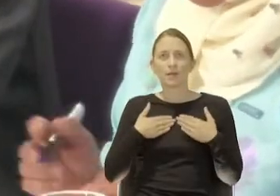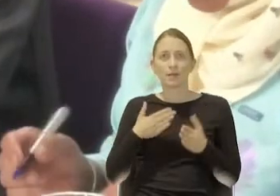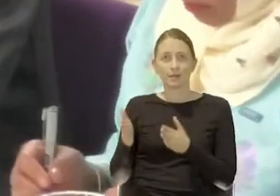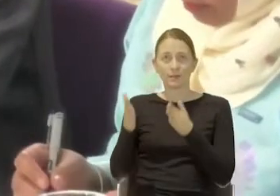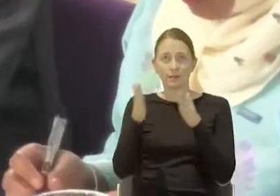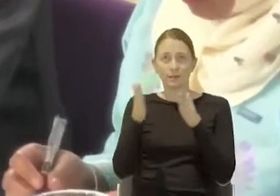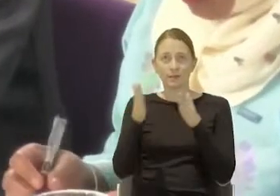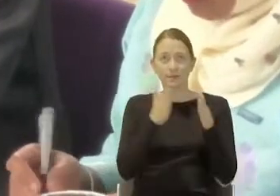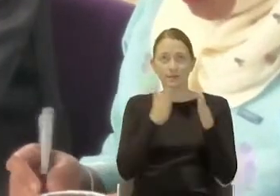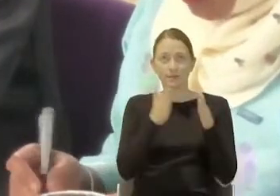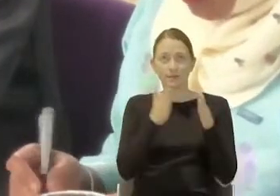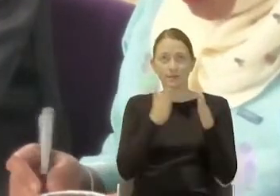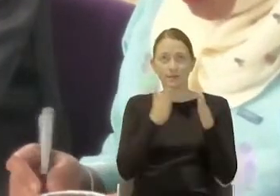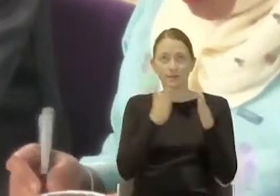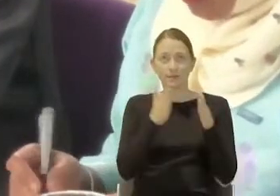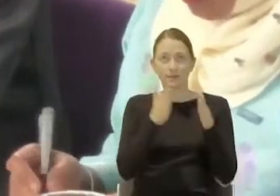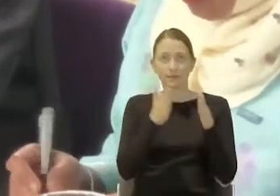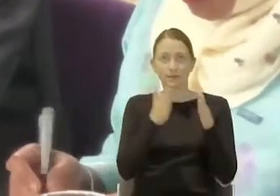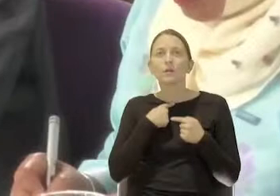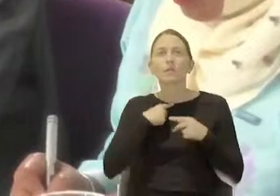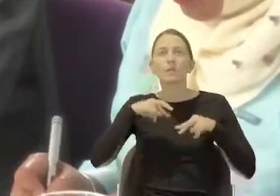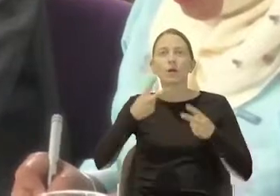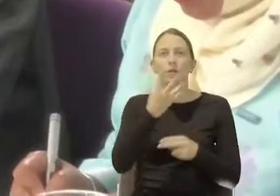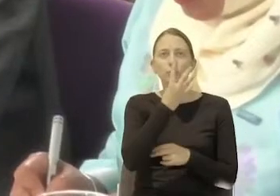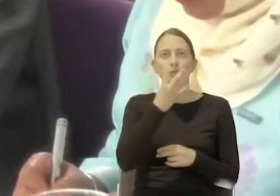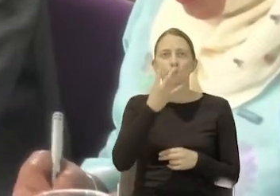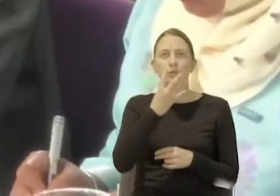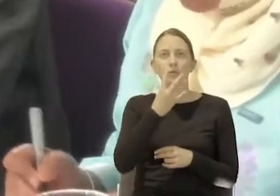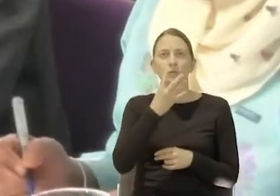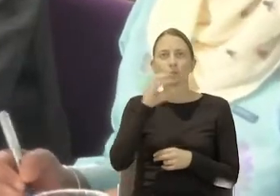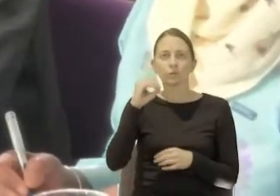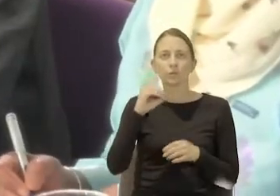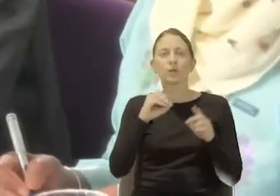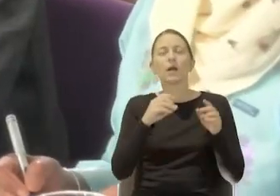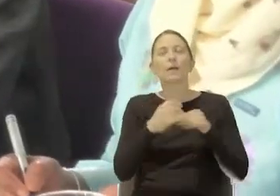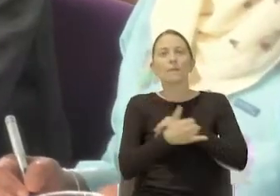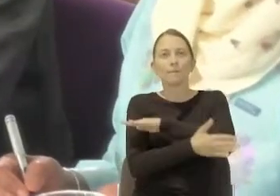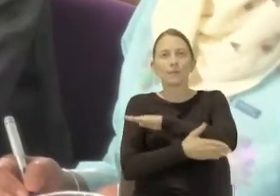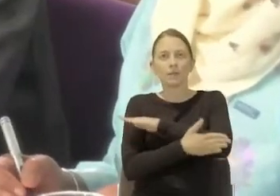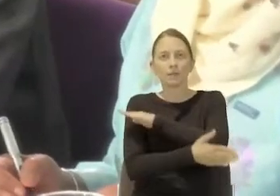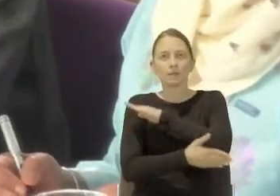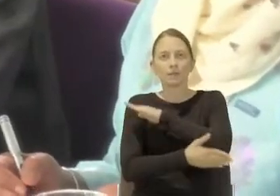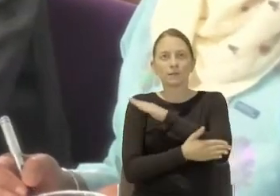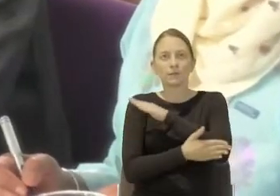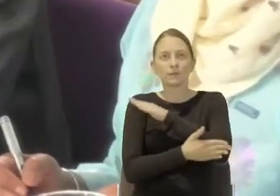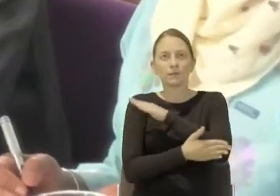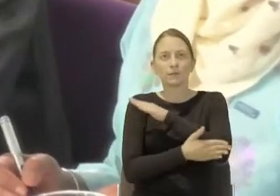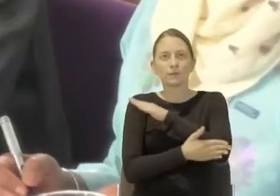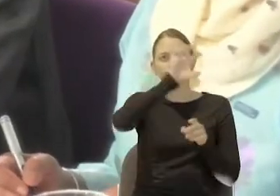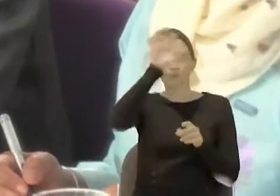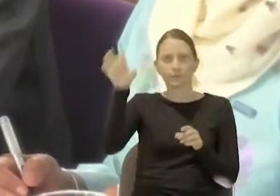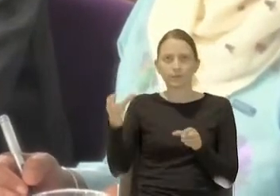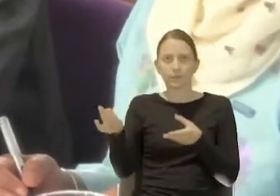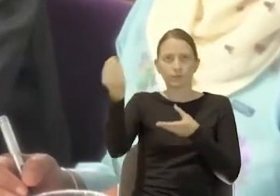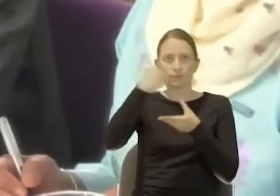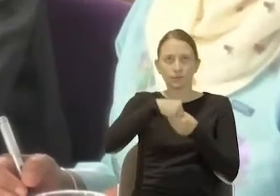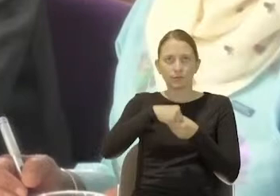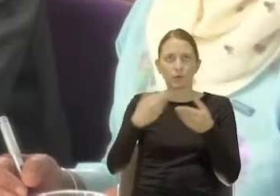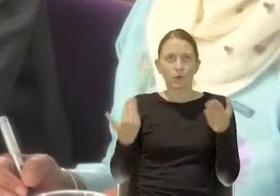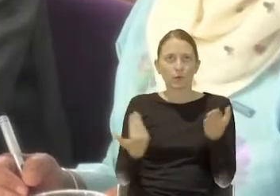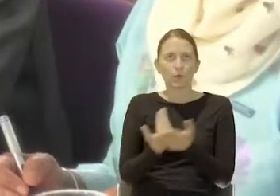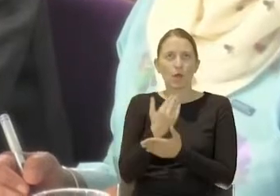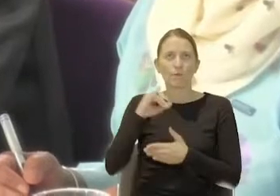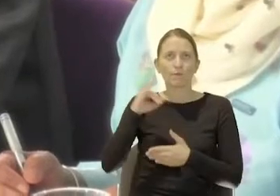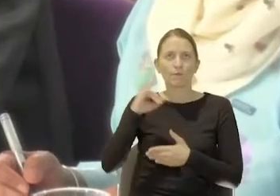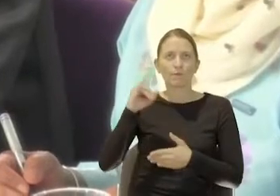states in New York are sustaining the momentum created by Ecosoc and the General Assembly